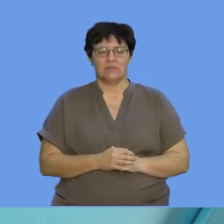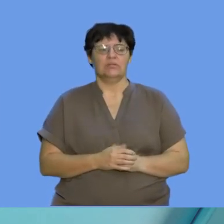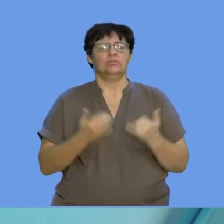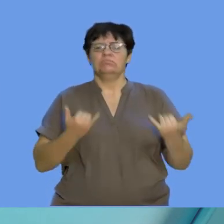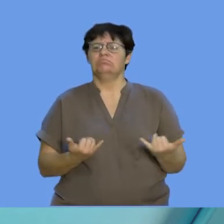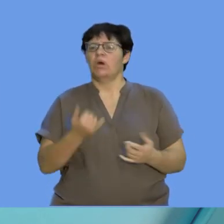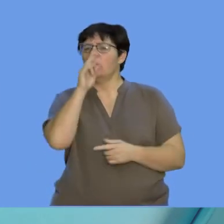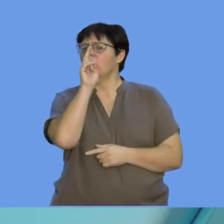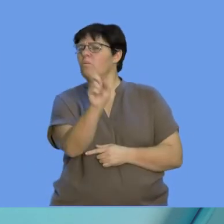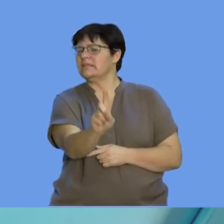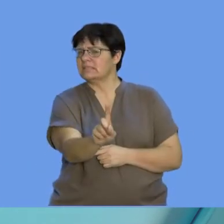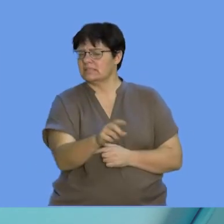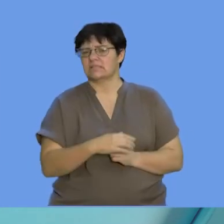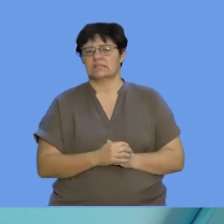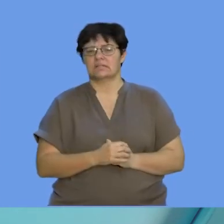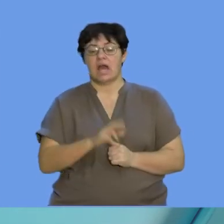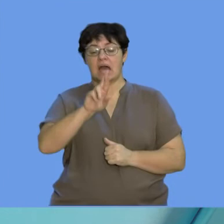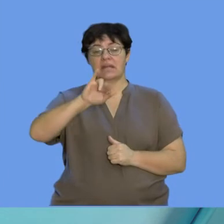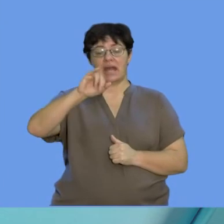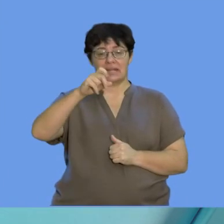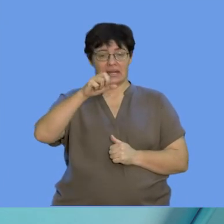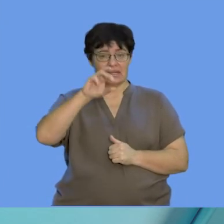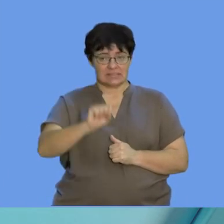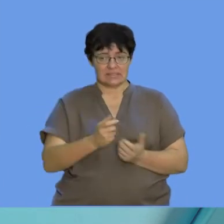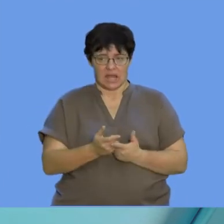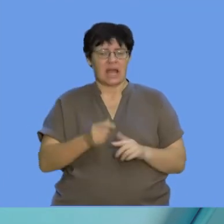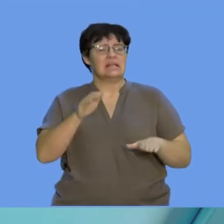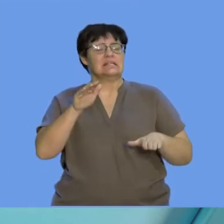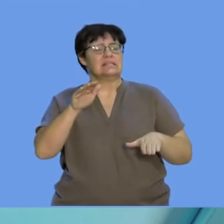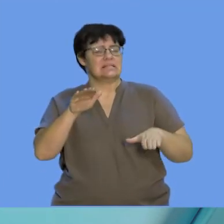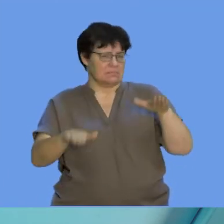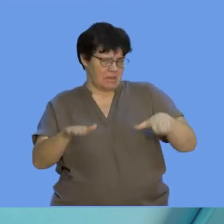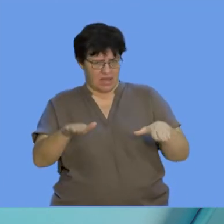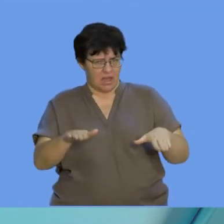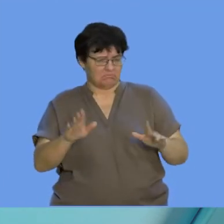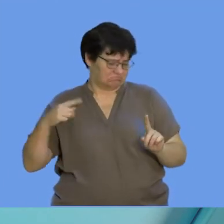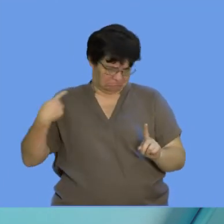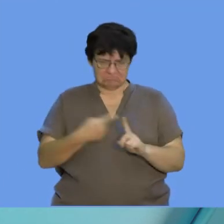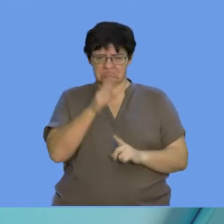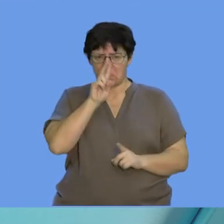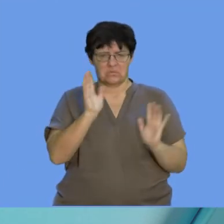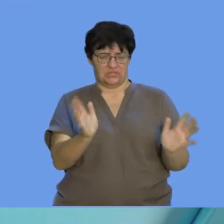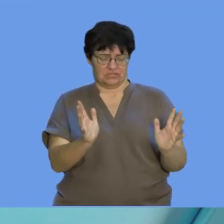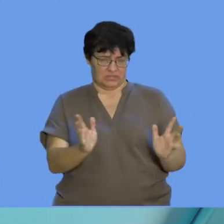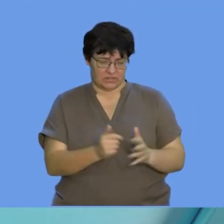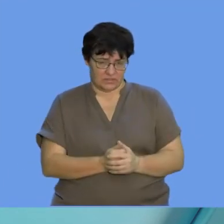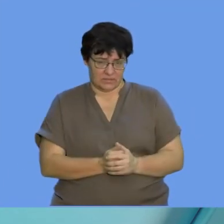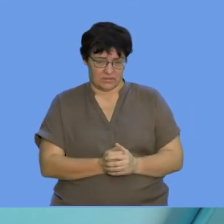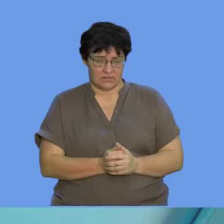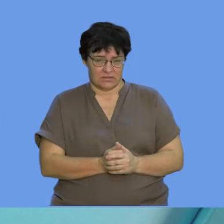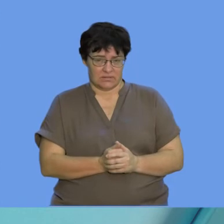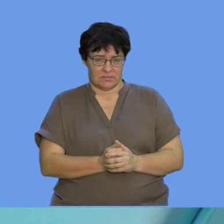also the riders that have to do with similarity, right? We've been looking at that. So here it's going to be now